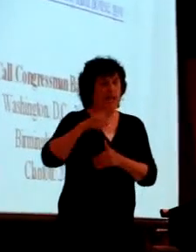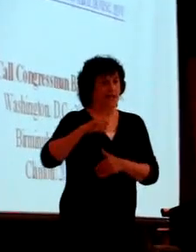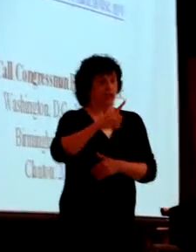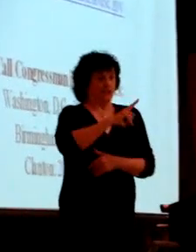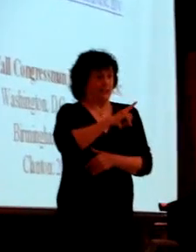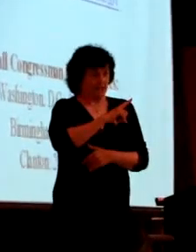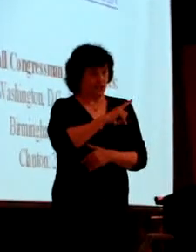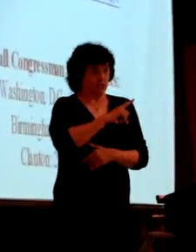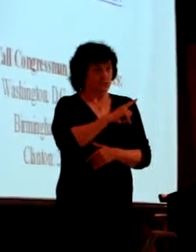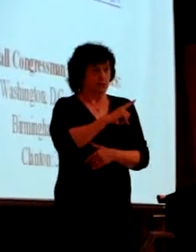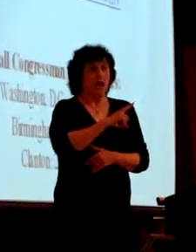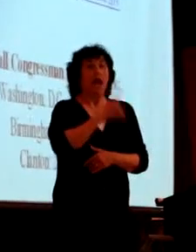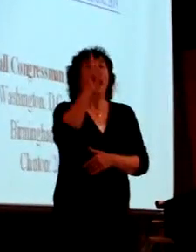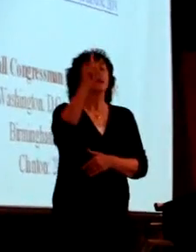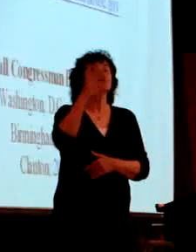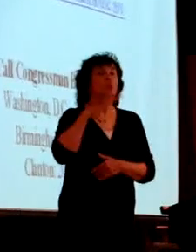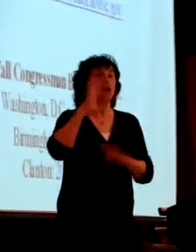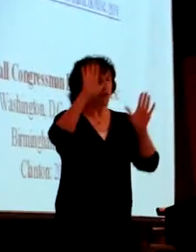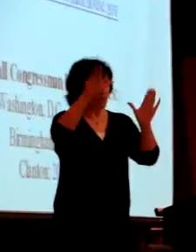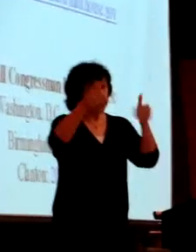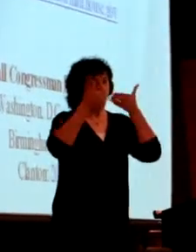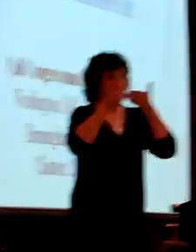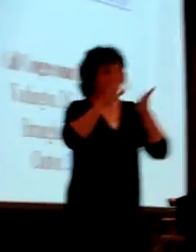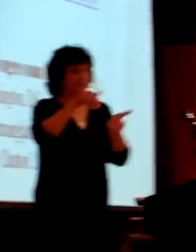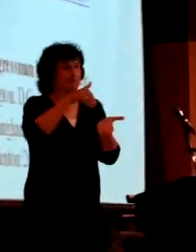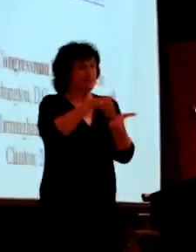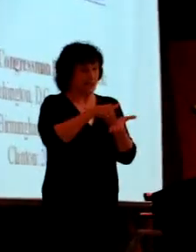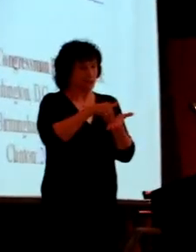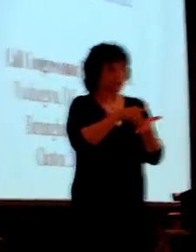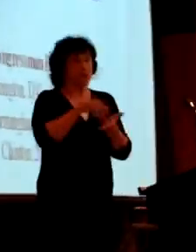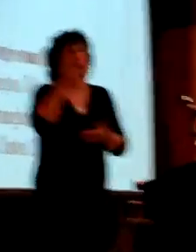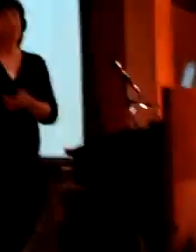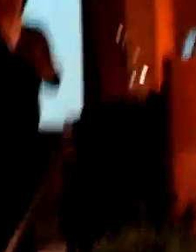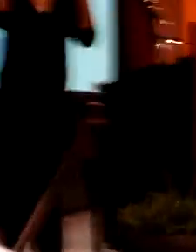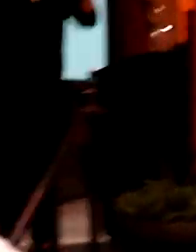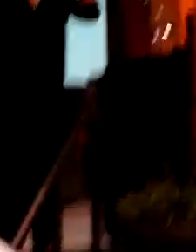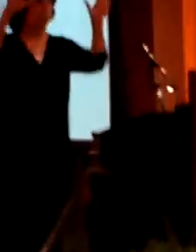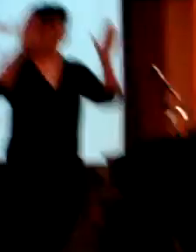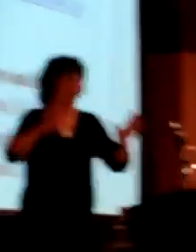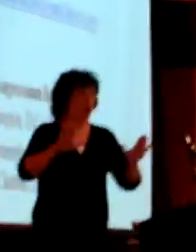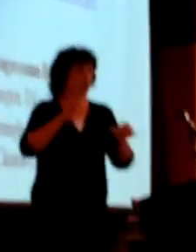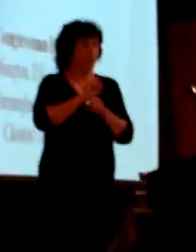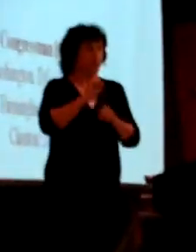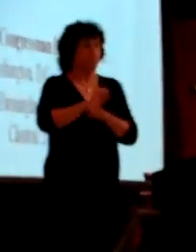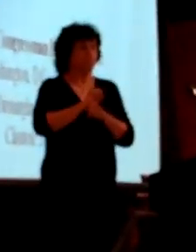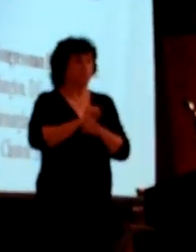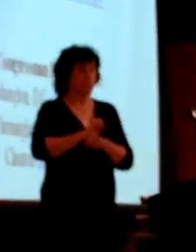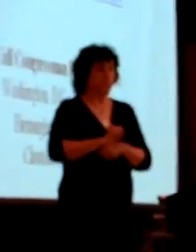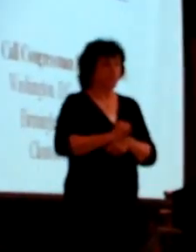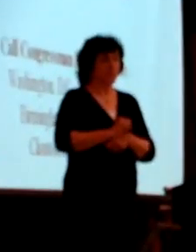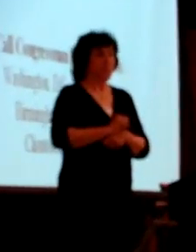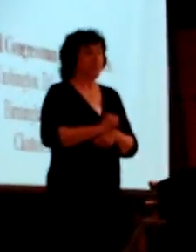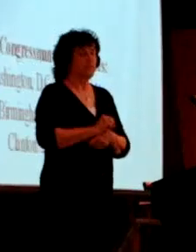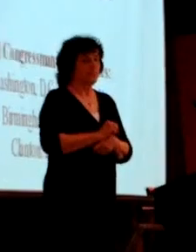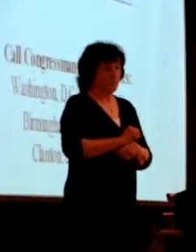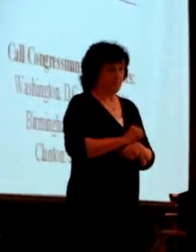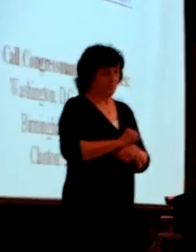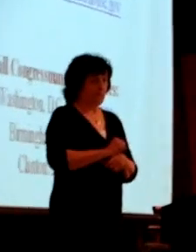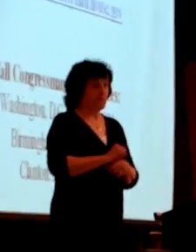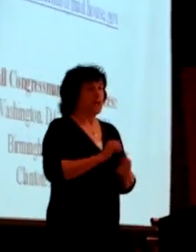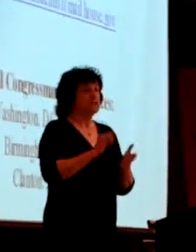legislation as one of the autism centers, and they do wonderful work. If you have someone, let me say, then I'll quit with